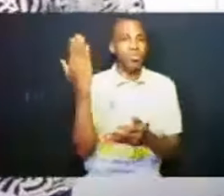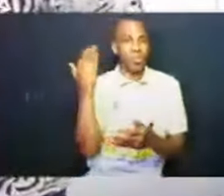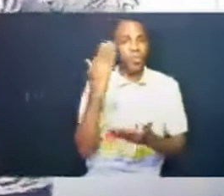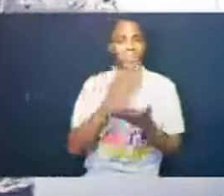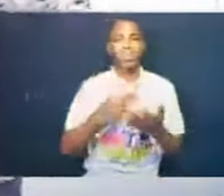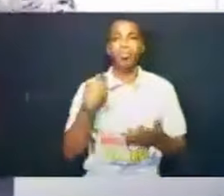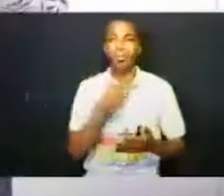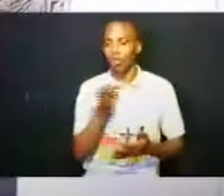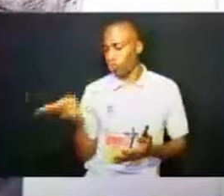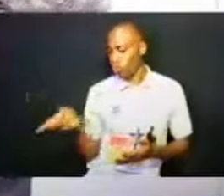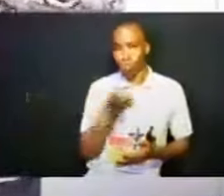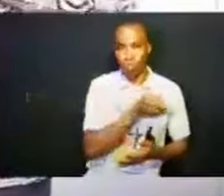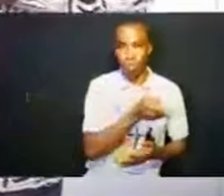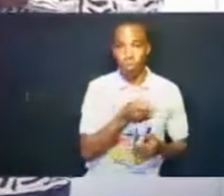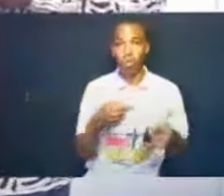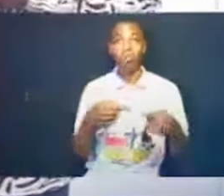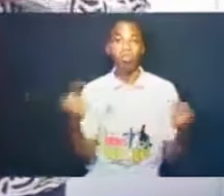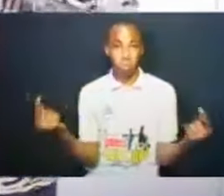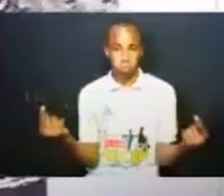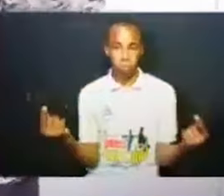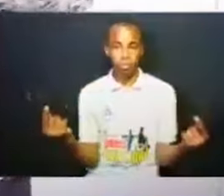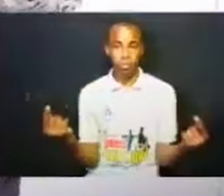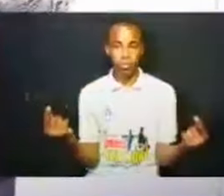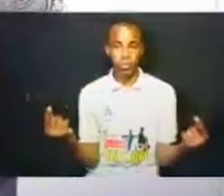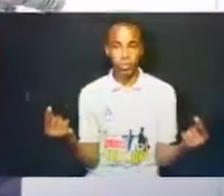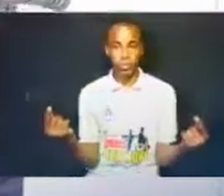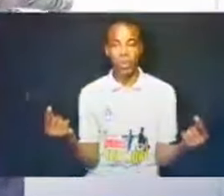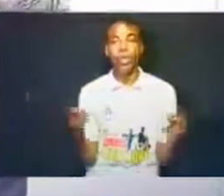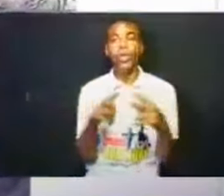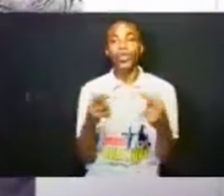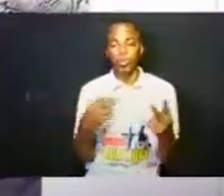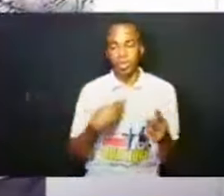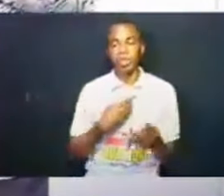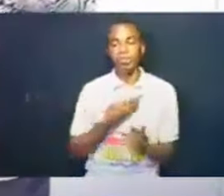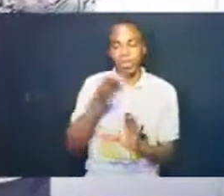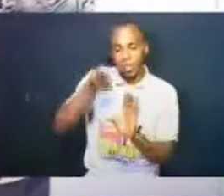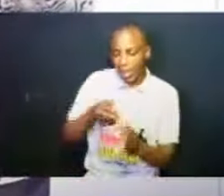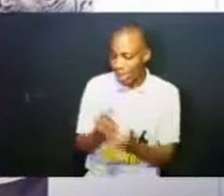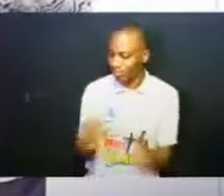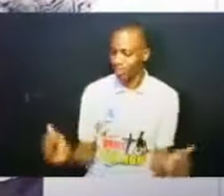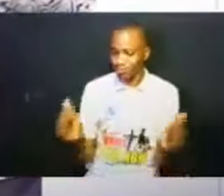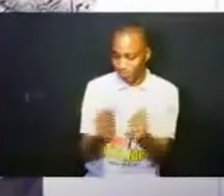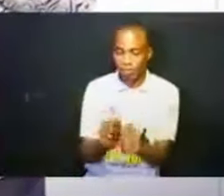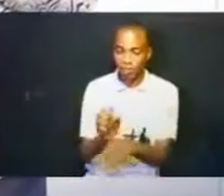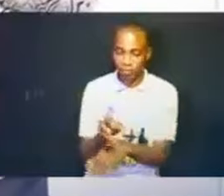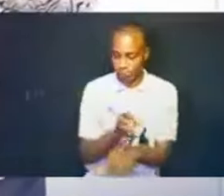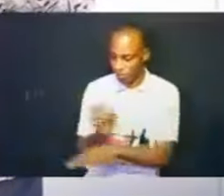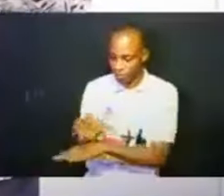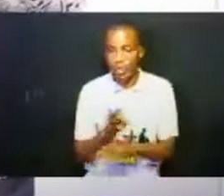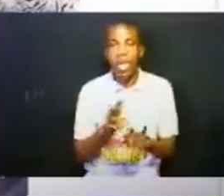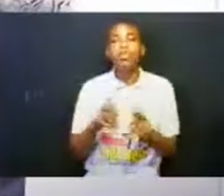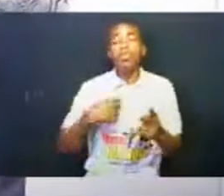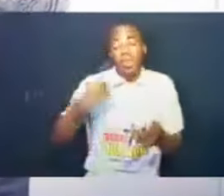thought that the matter was just going to be easy. I was going to advise them, pray for them. I tell them, my friend, why are